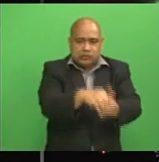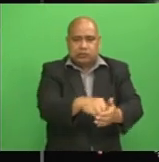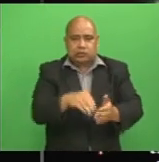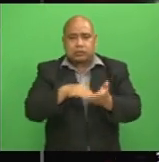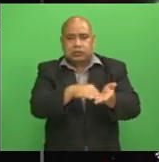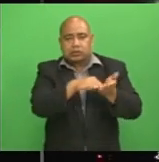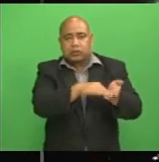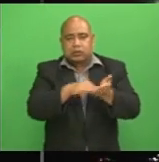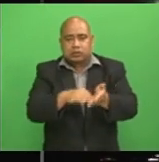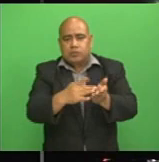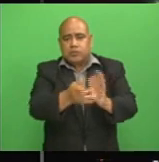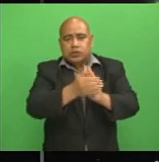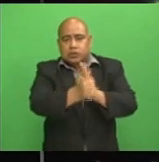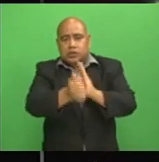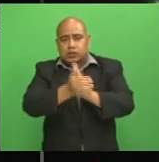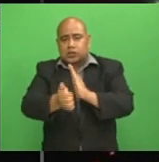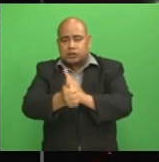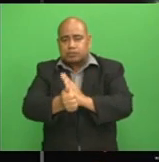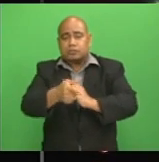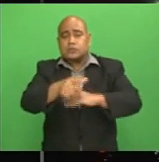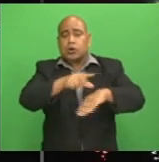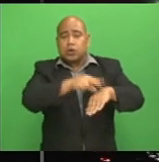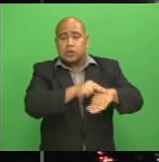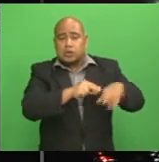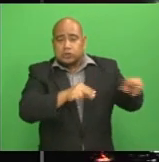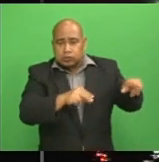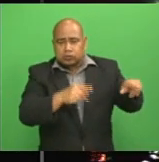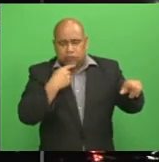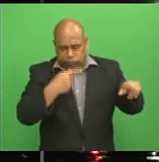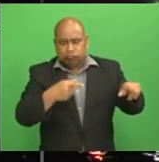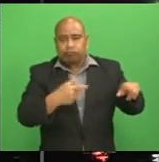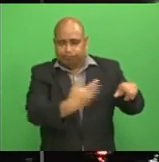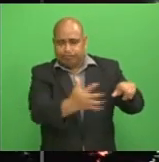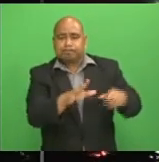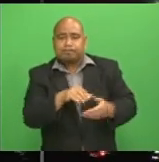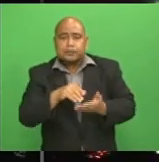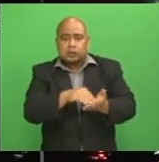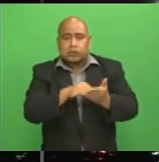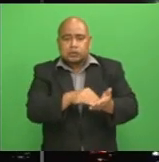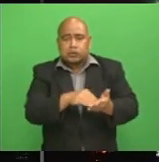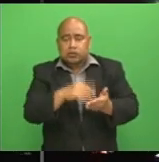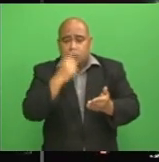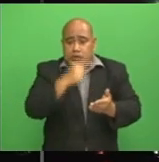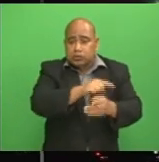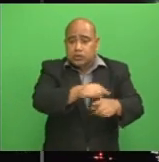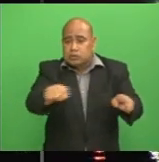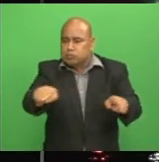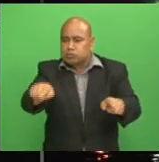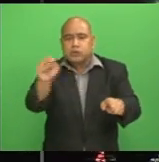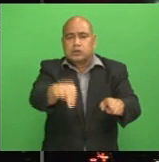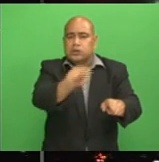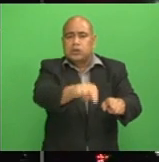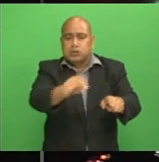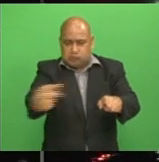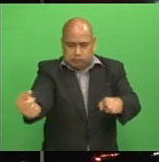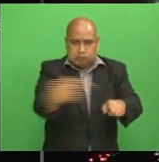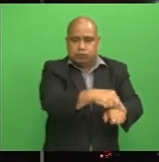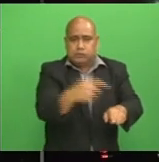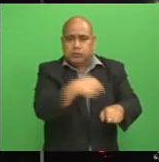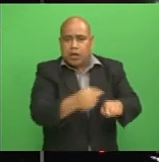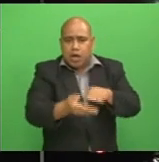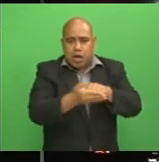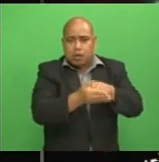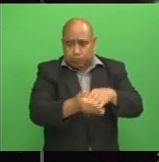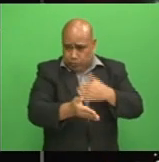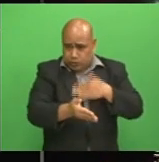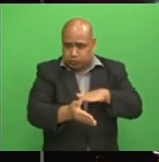help is available. However, the difficult part is getting people to realize they need help and reach out for it. Venina